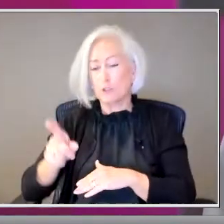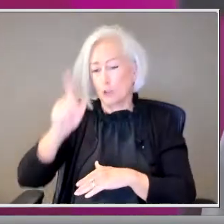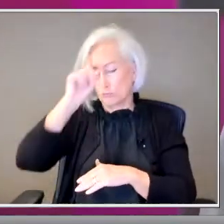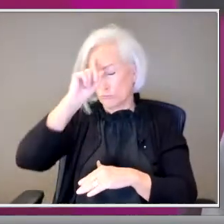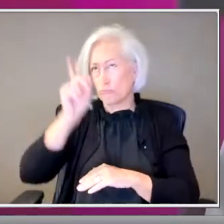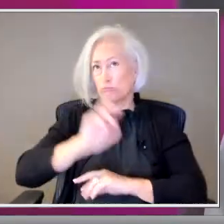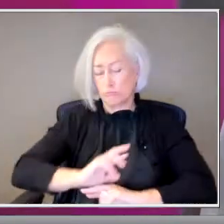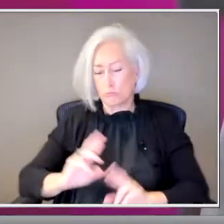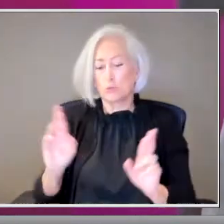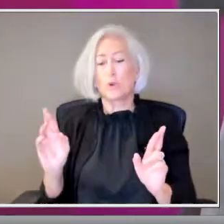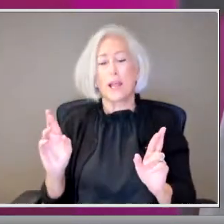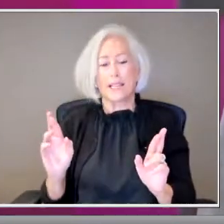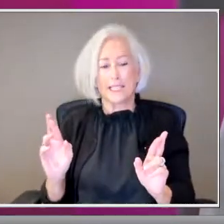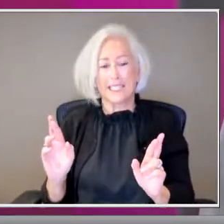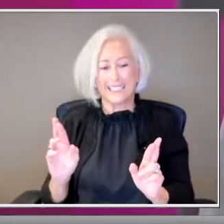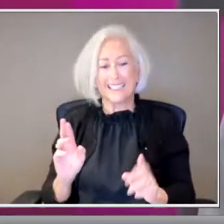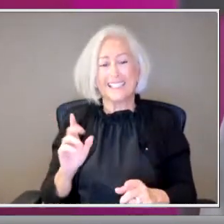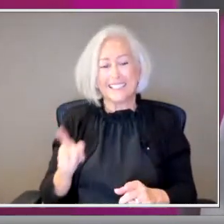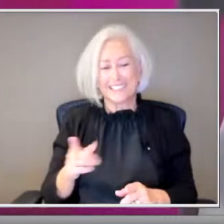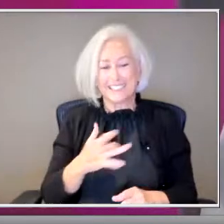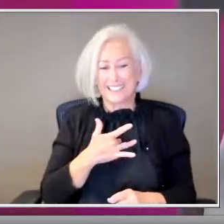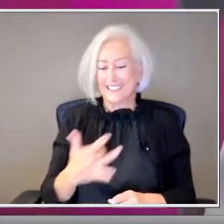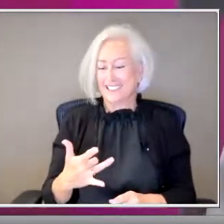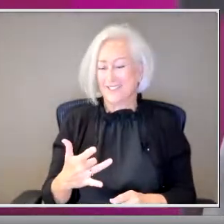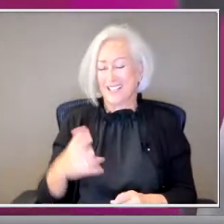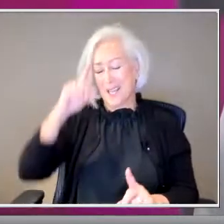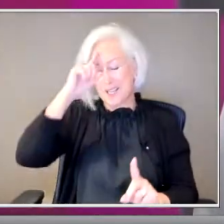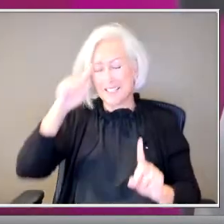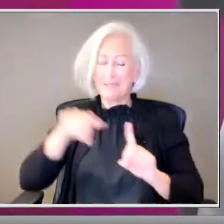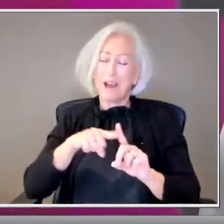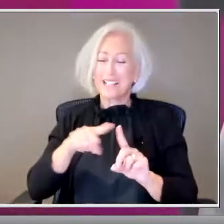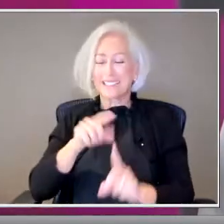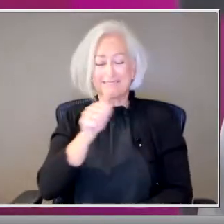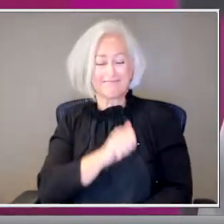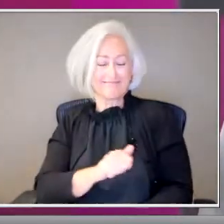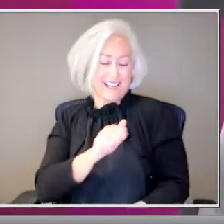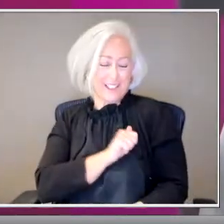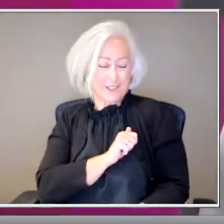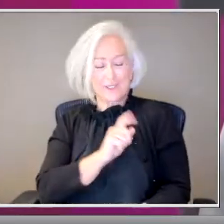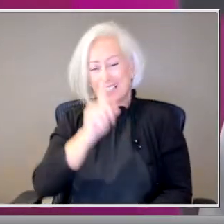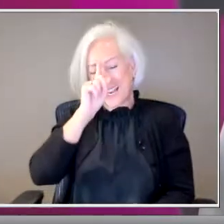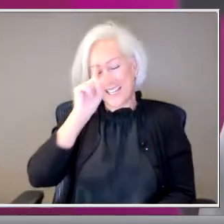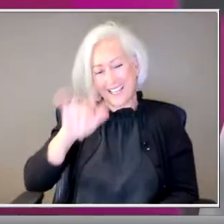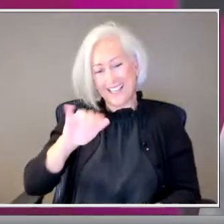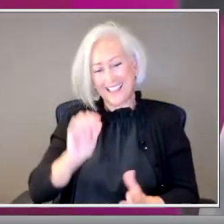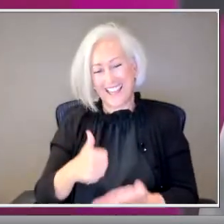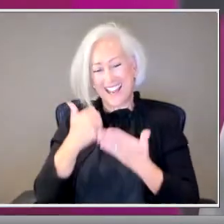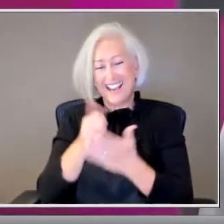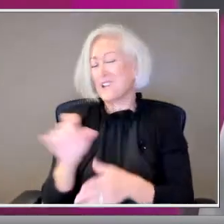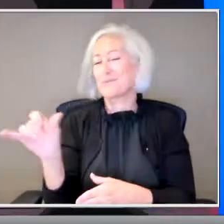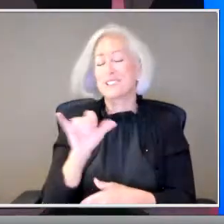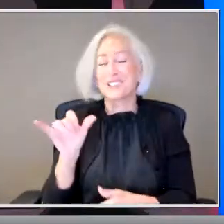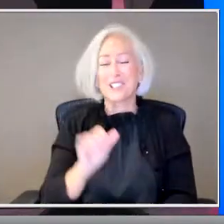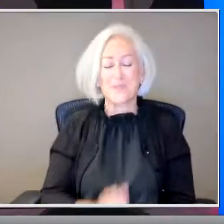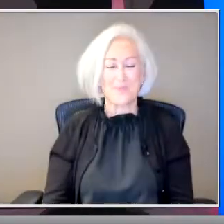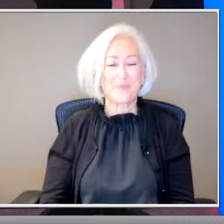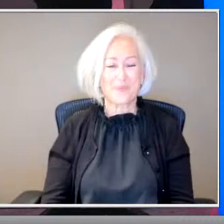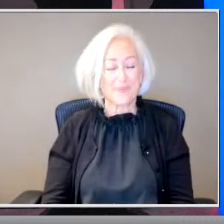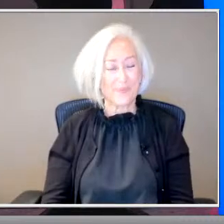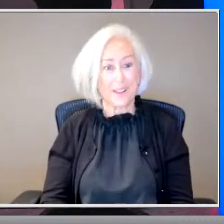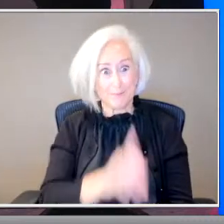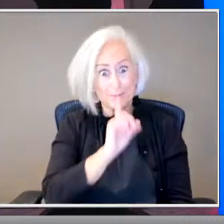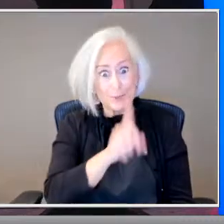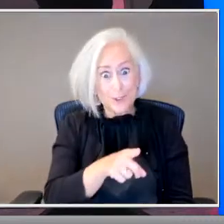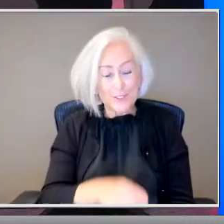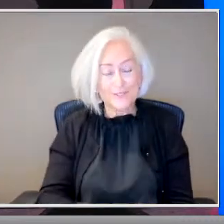she's someone who typically has a very positive outlook, and I think that really goes a long ways toward these procedures as well. I'll bet it does.